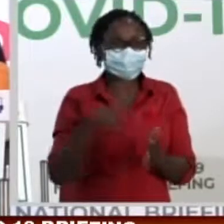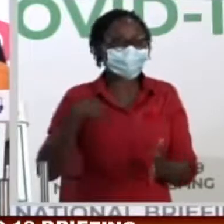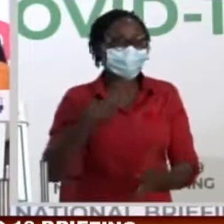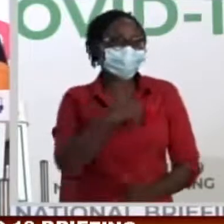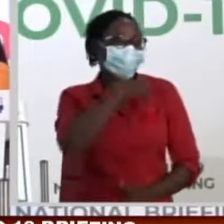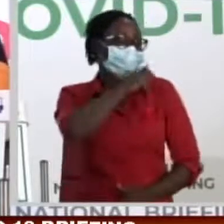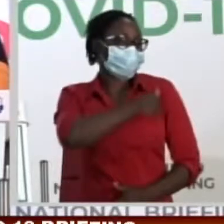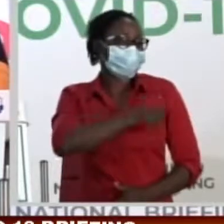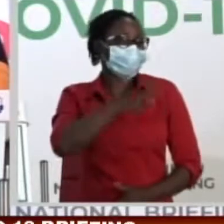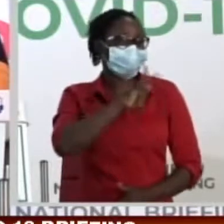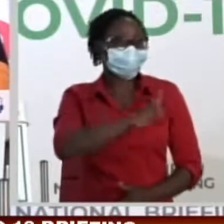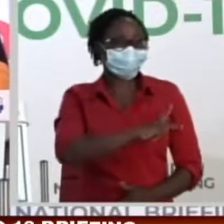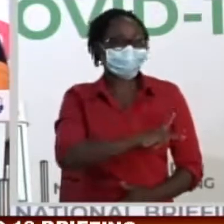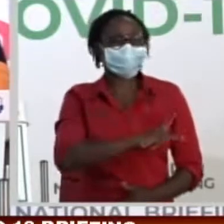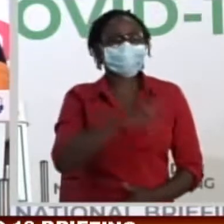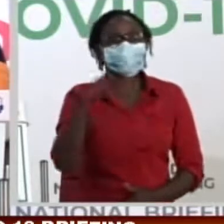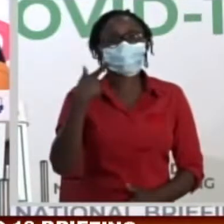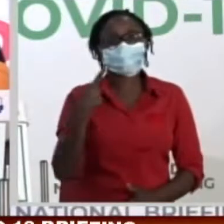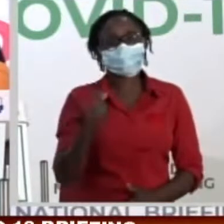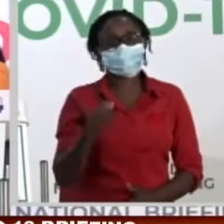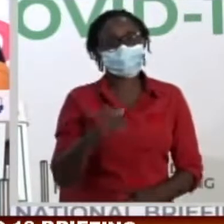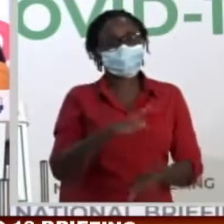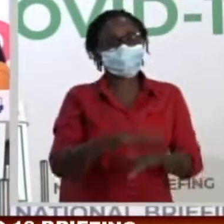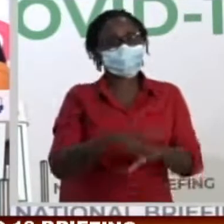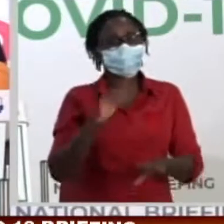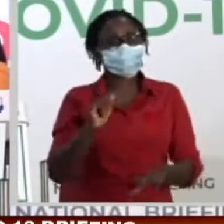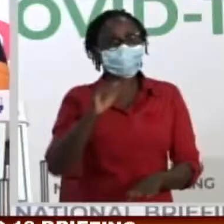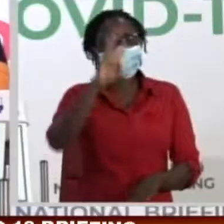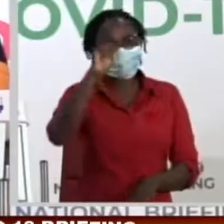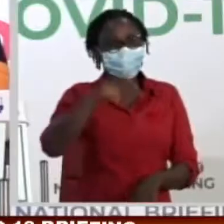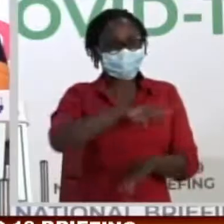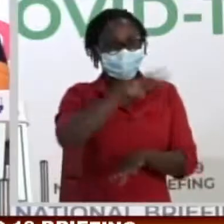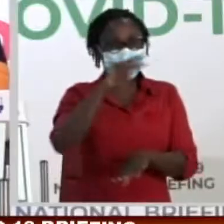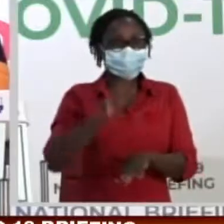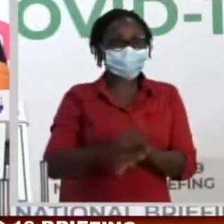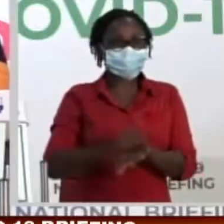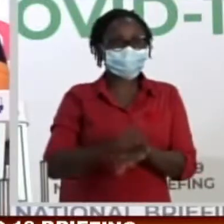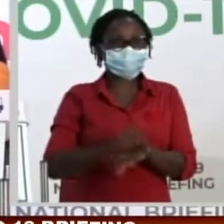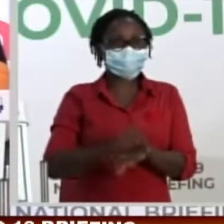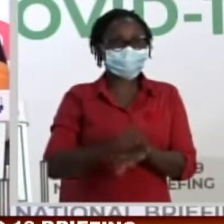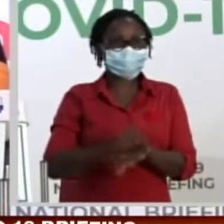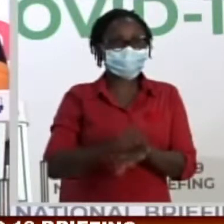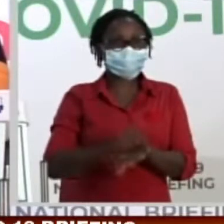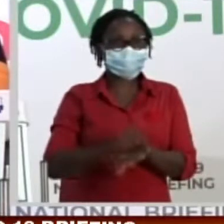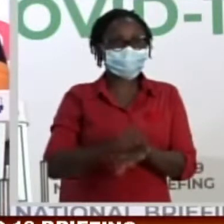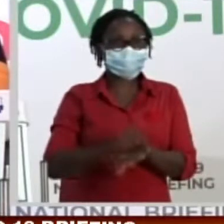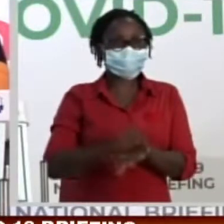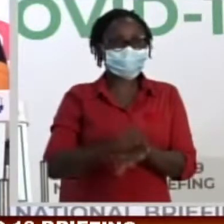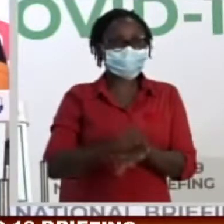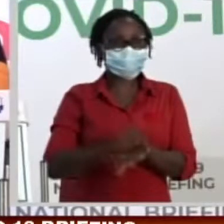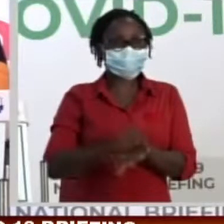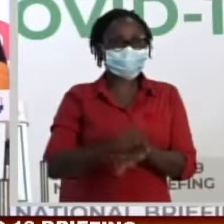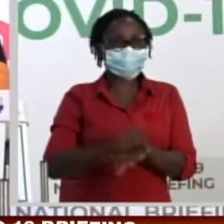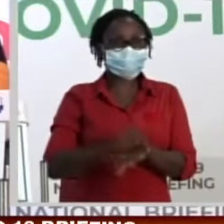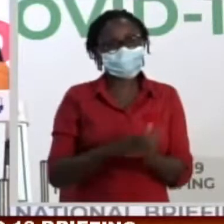the call by the National Association of Nigerian Students, NANS,